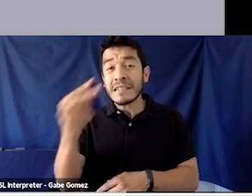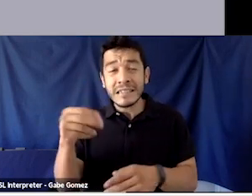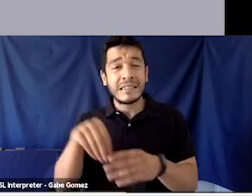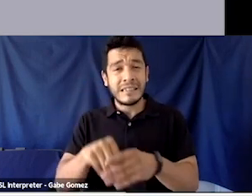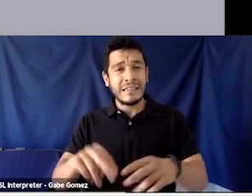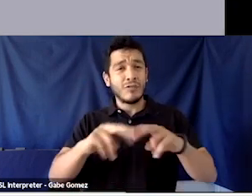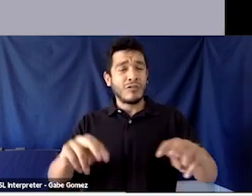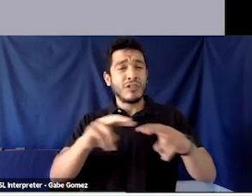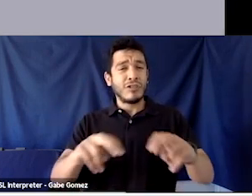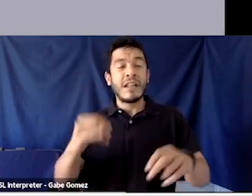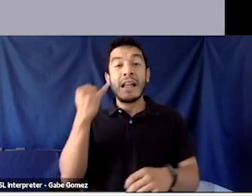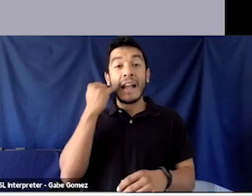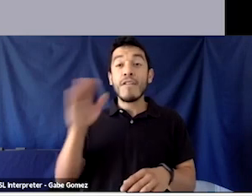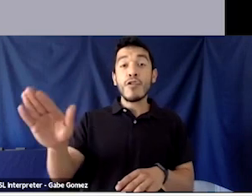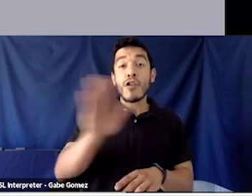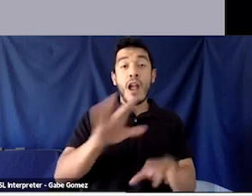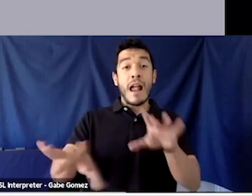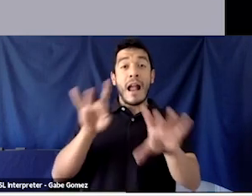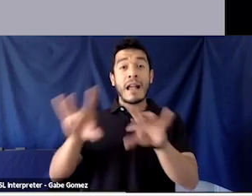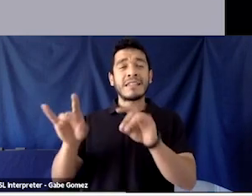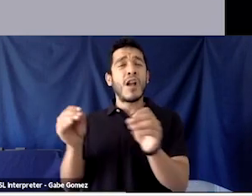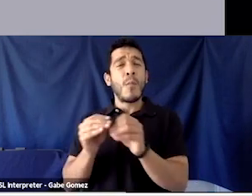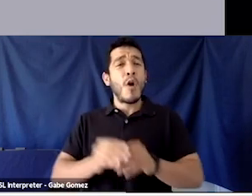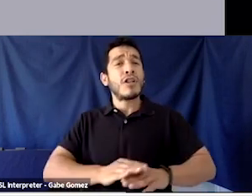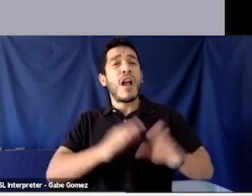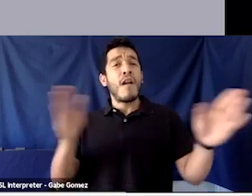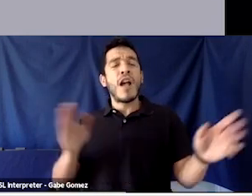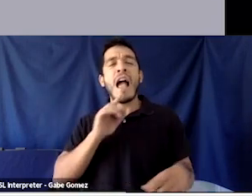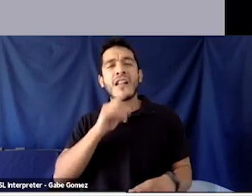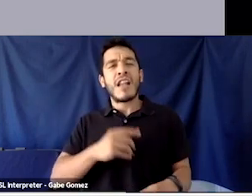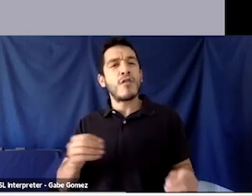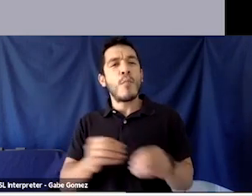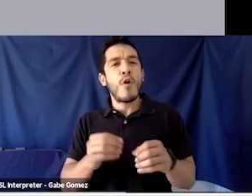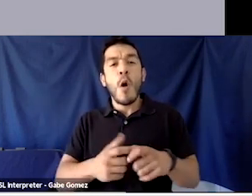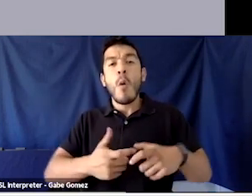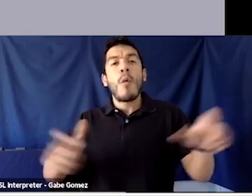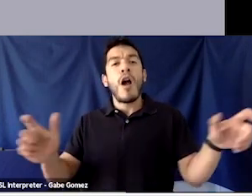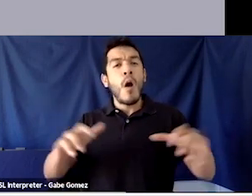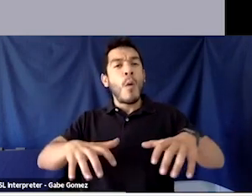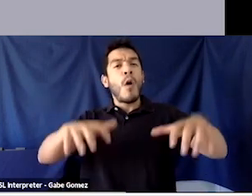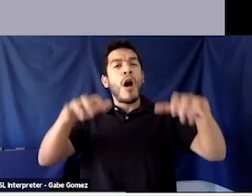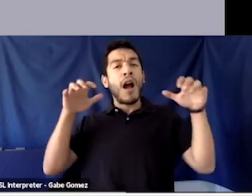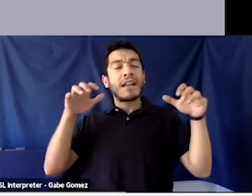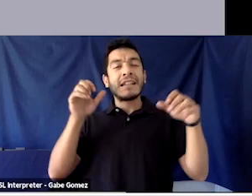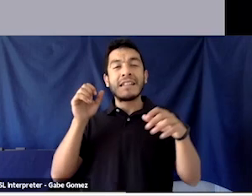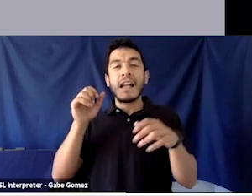that if a cast is more diverse, it actually has a wider audience appeal, and it actually does better at the box office.